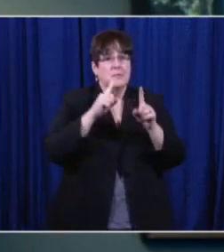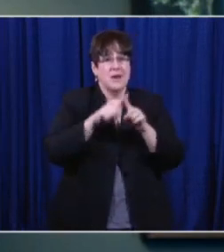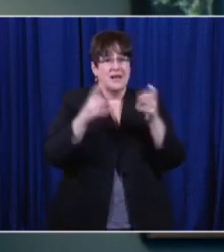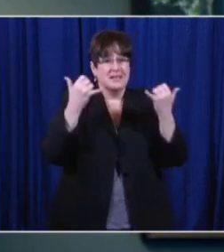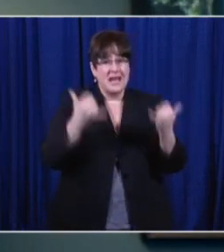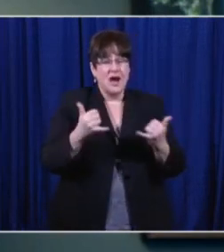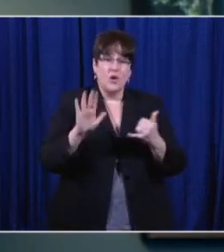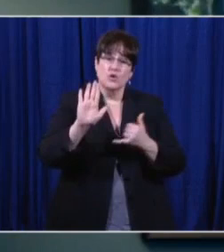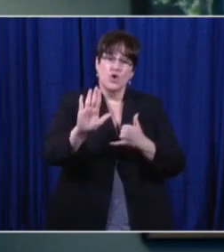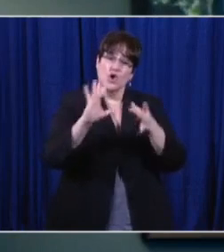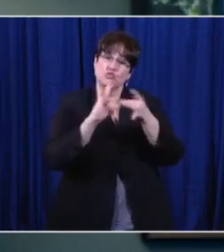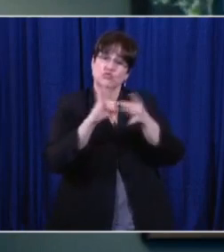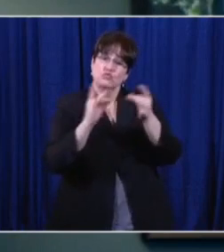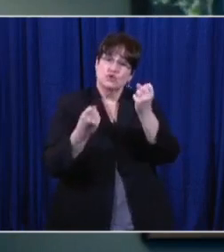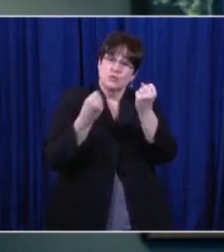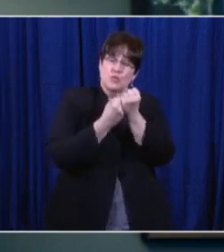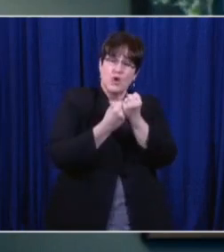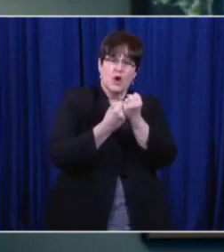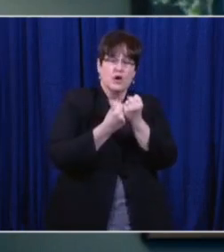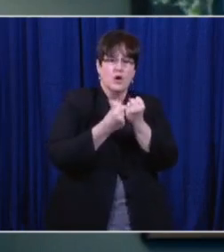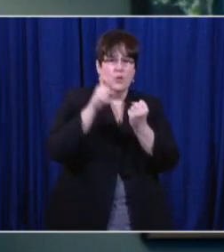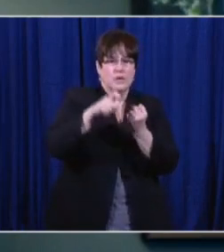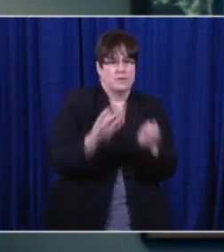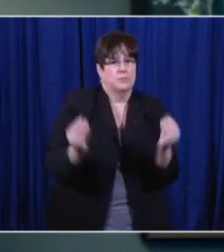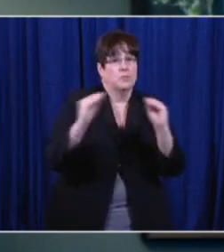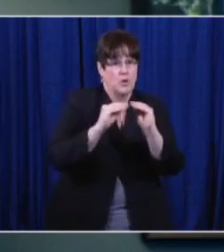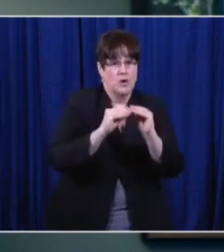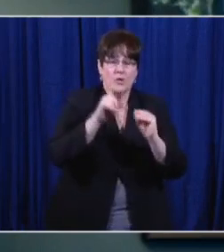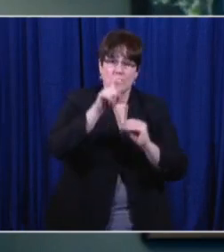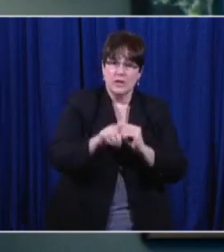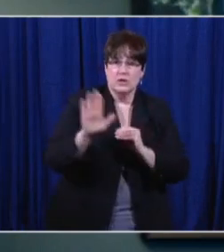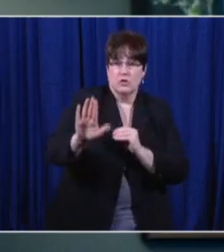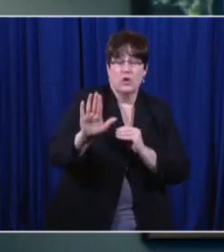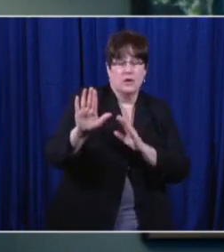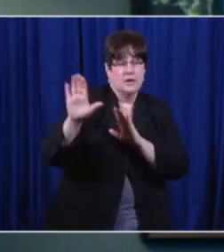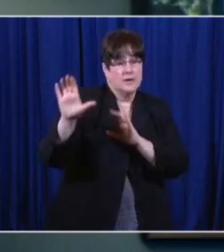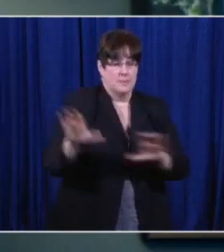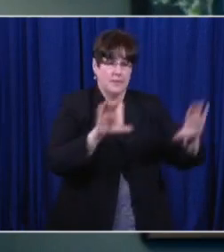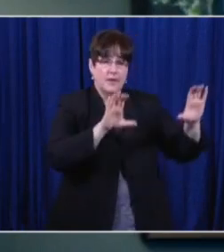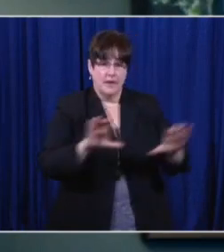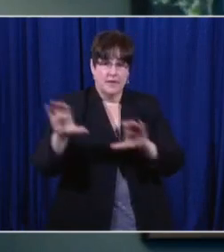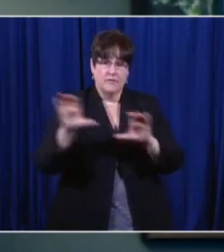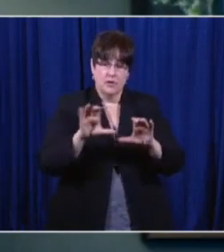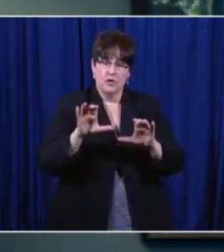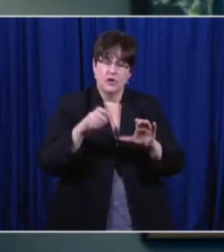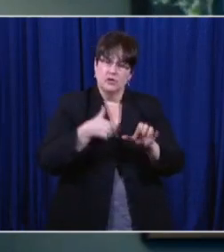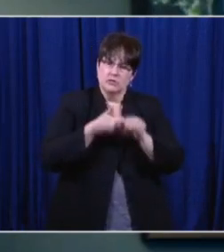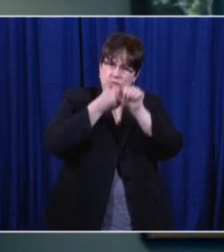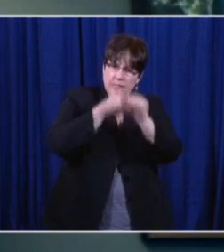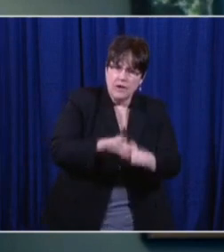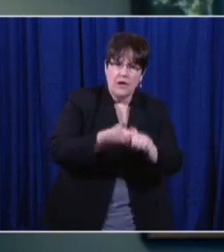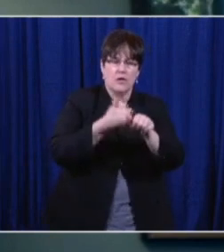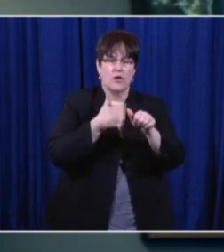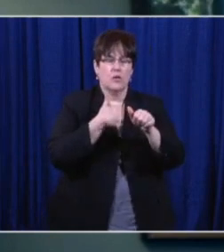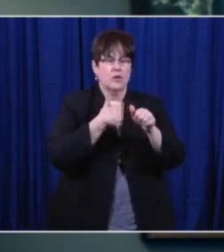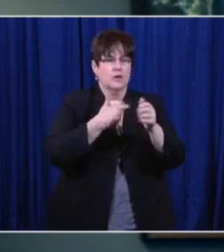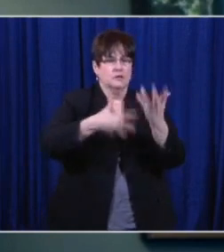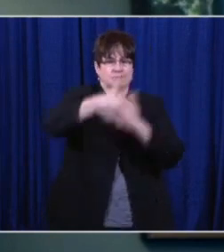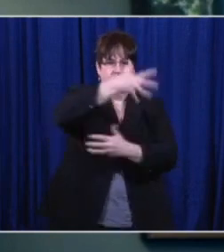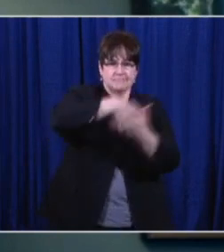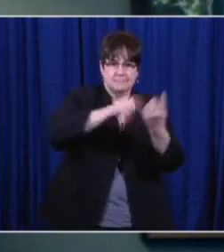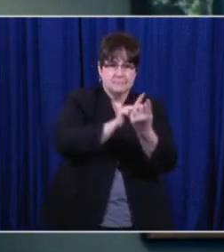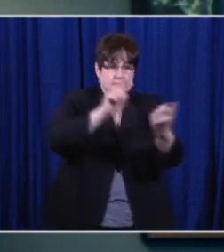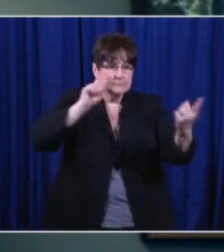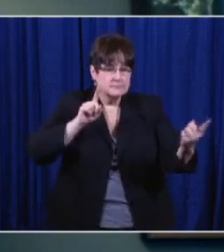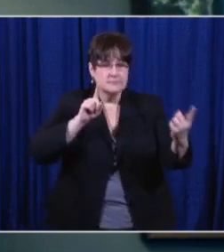with their behaviors. So I'm imploring you to dial it back. scale it back, gather less. I know